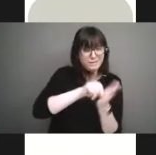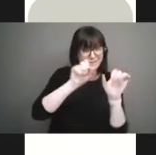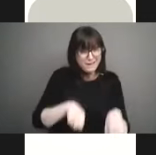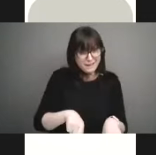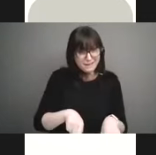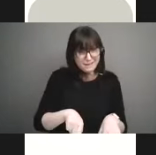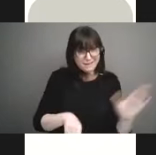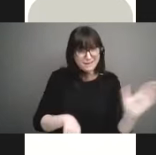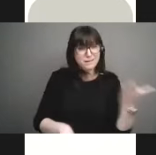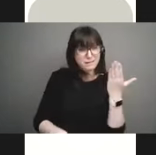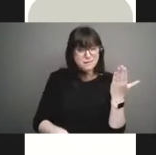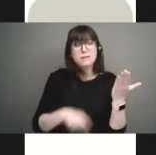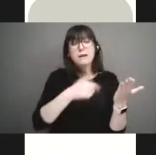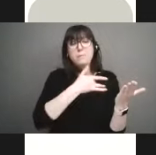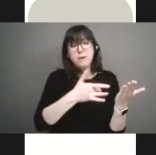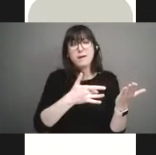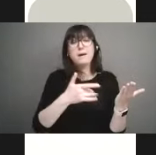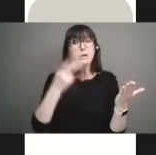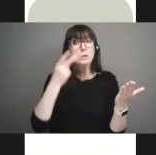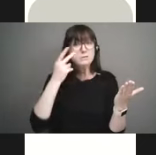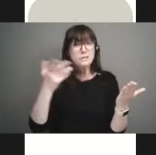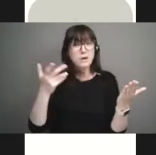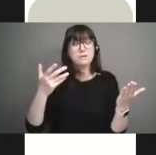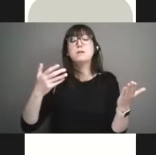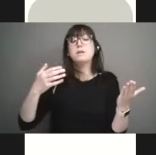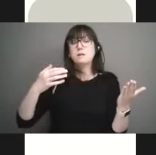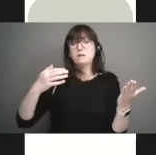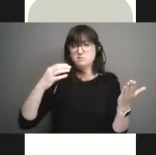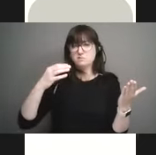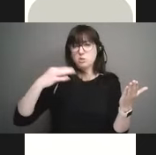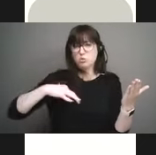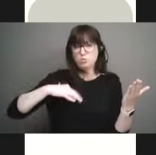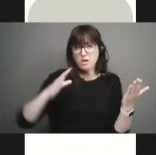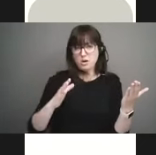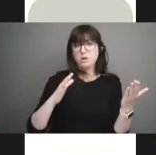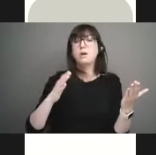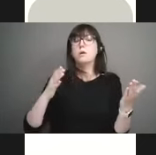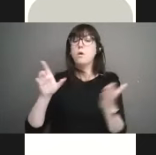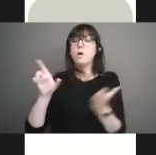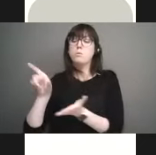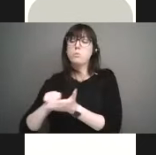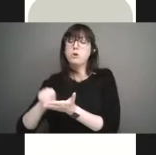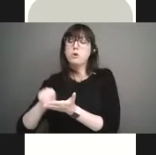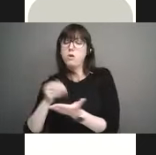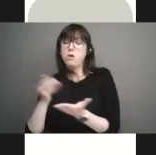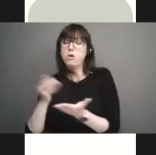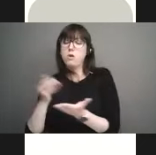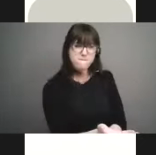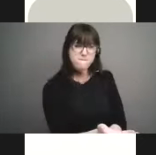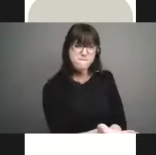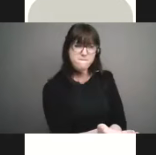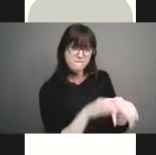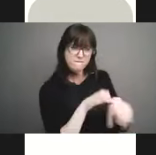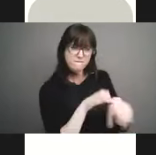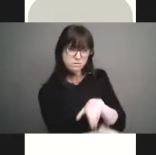would-be predators printing them off the internet, taking them to an individual, making them sign,